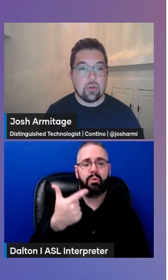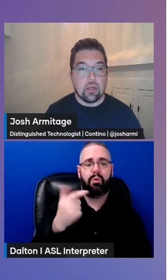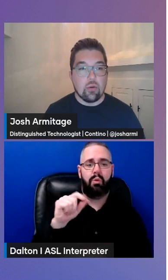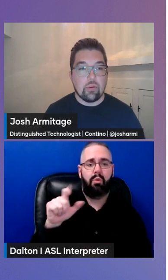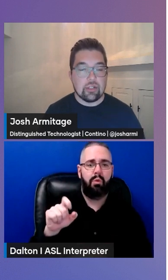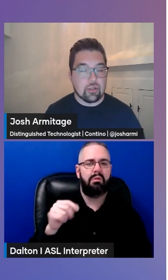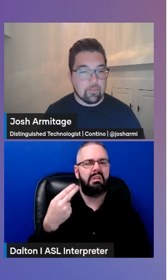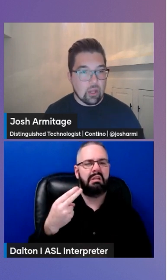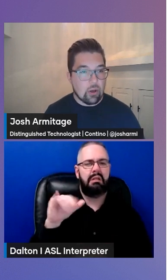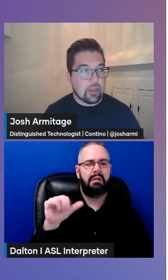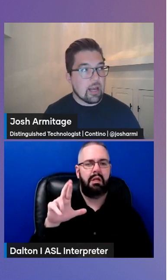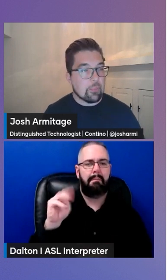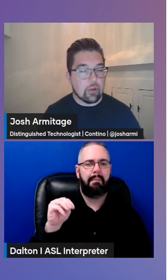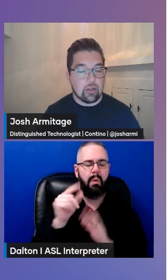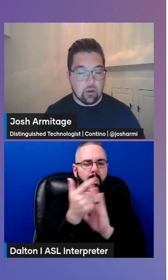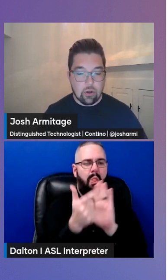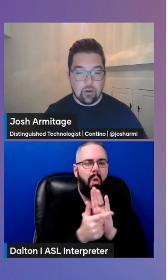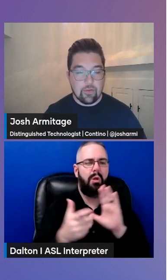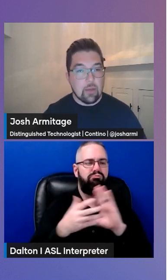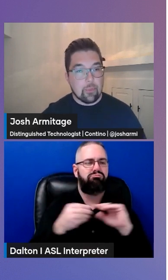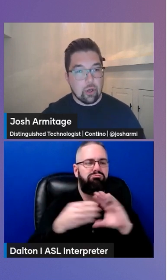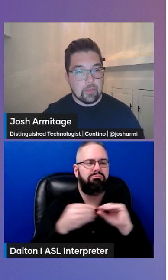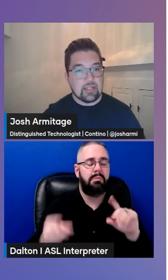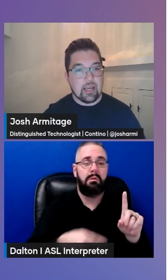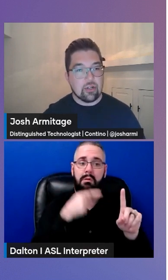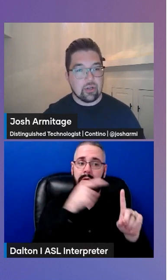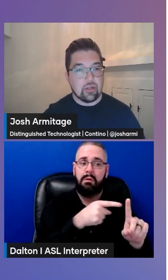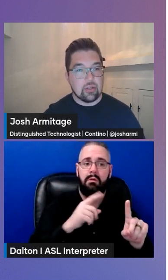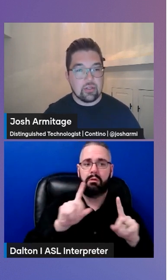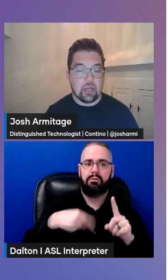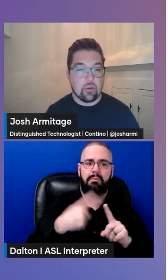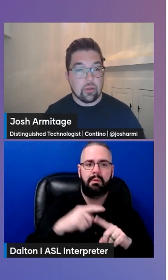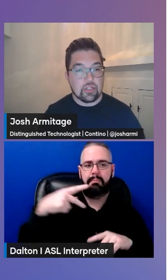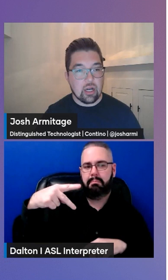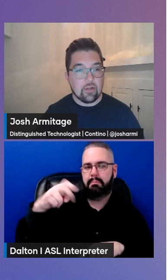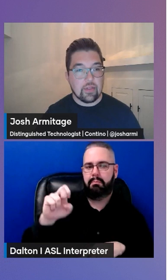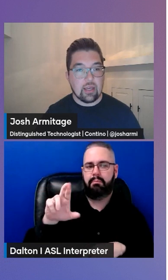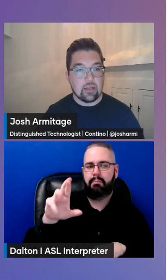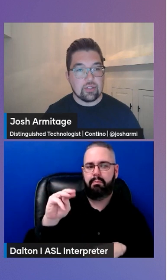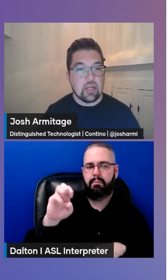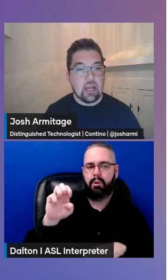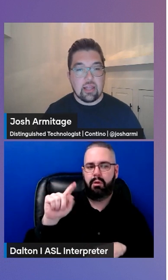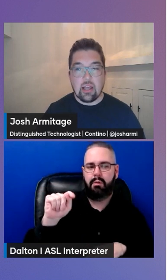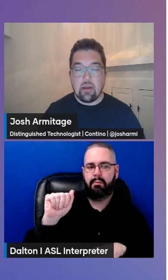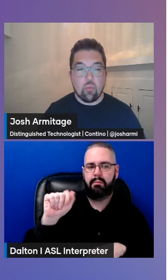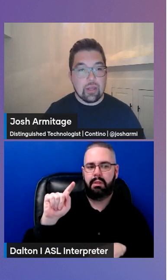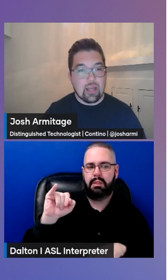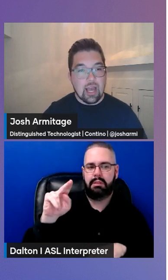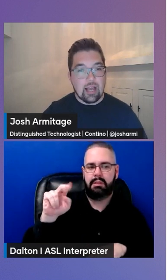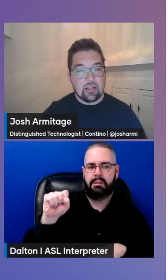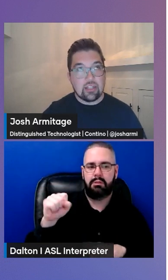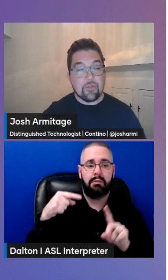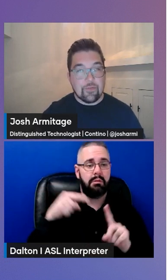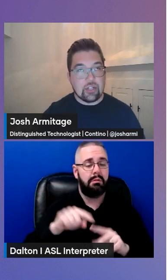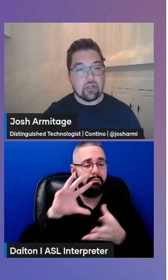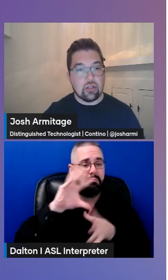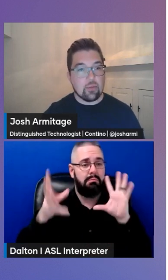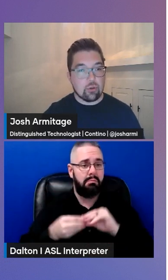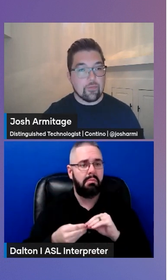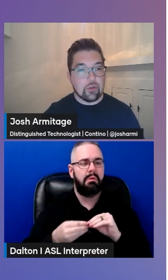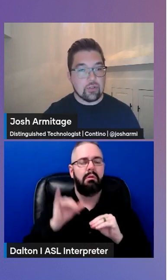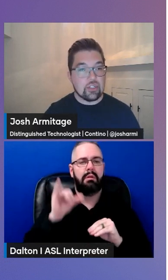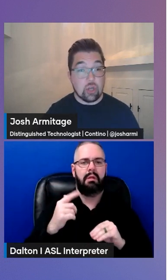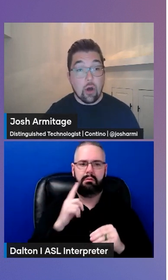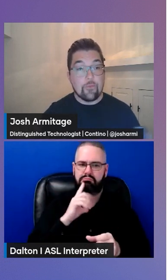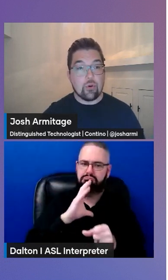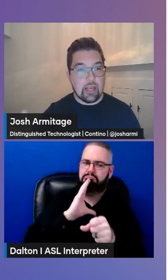Law, which on that point of permutations and all those kind of things, that with a sufficient number